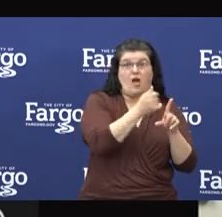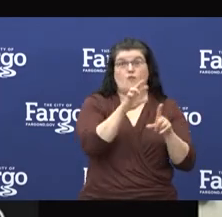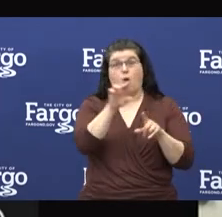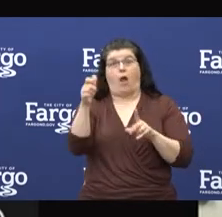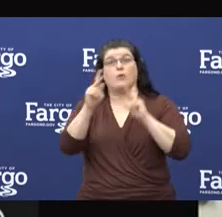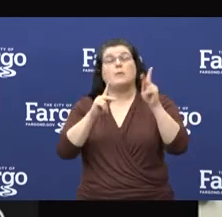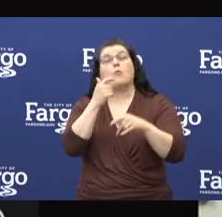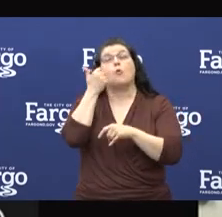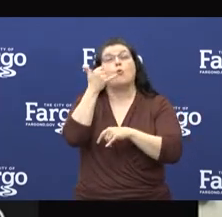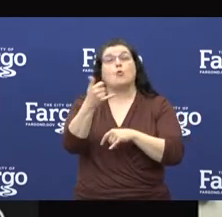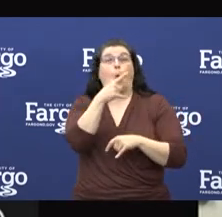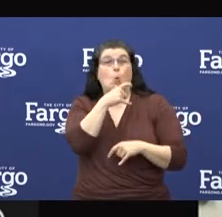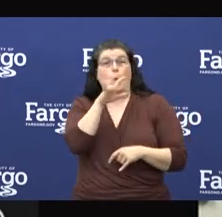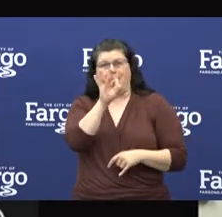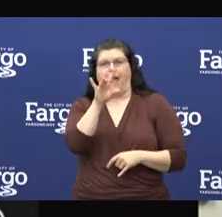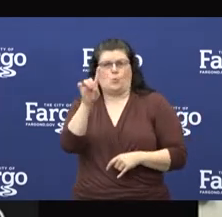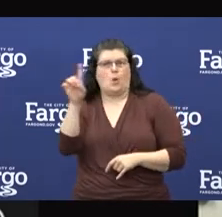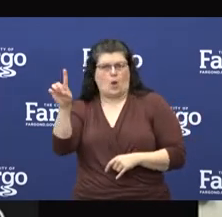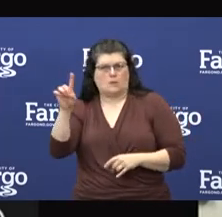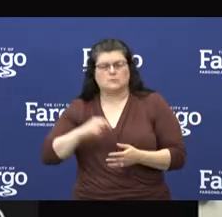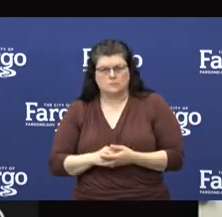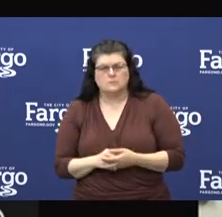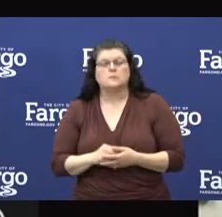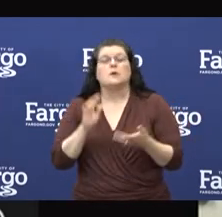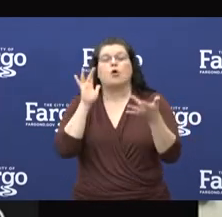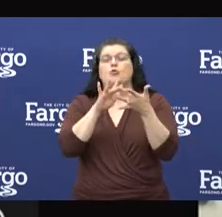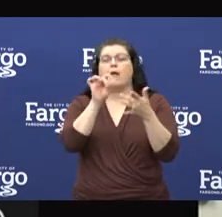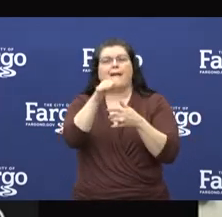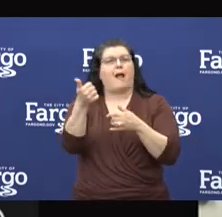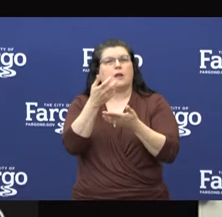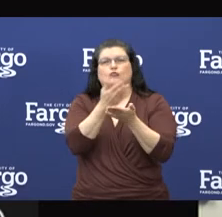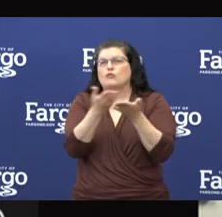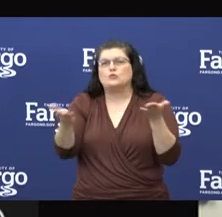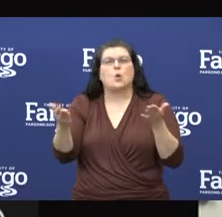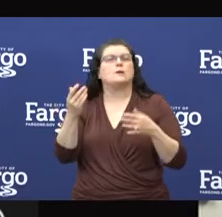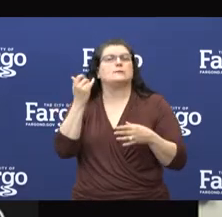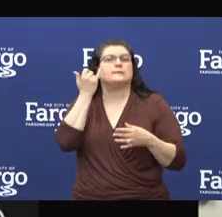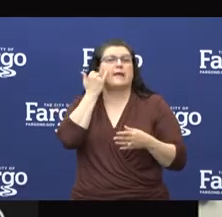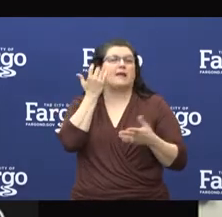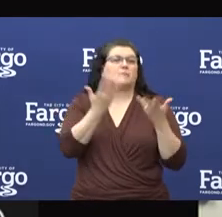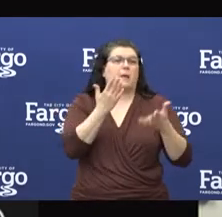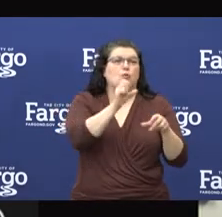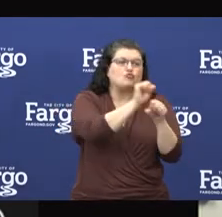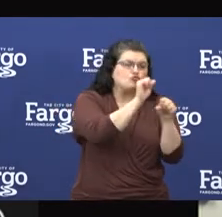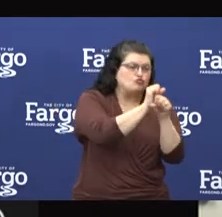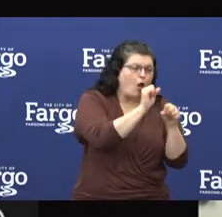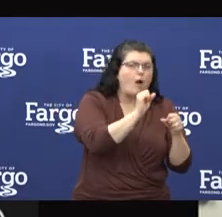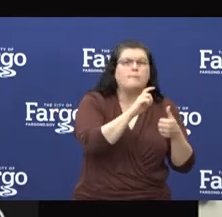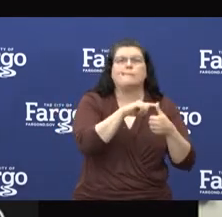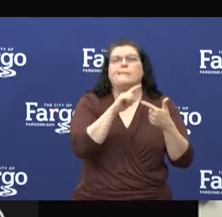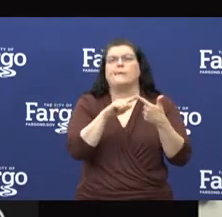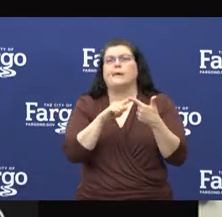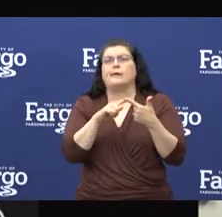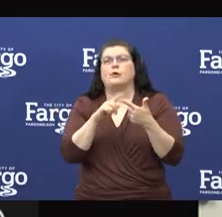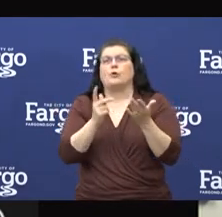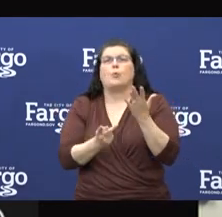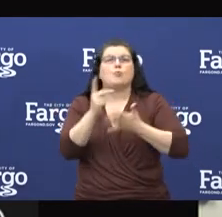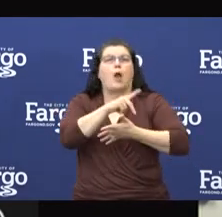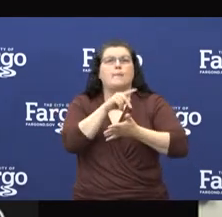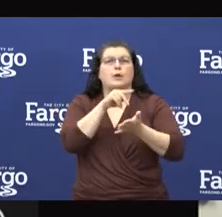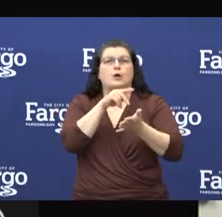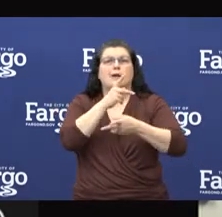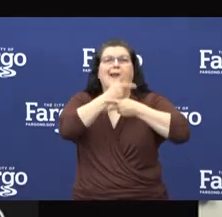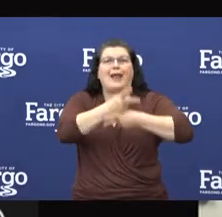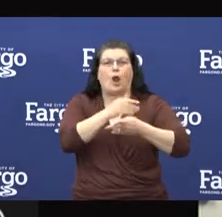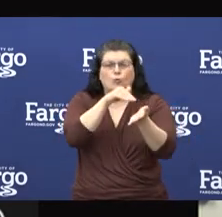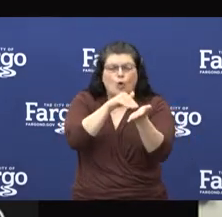911. Contact any resources you have, perhaps through your employer, your primary care or mental health provider.